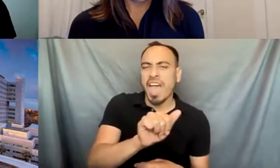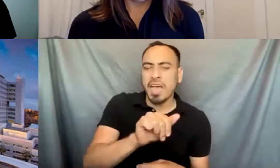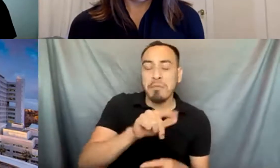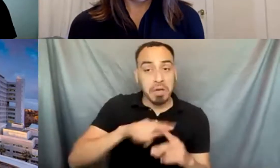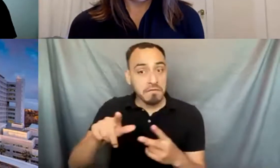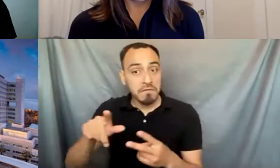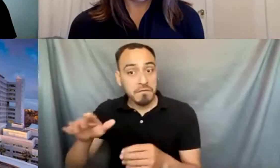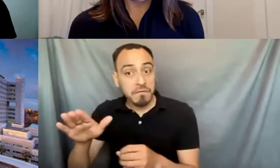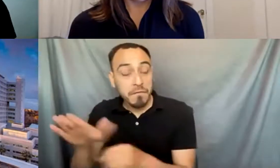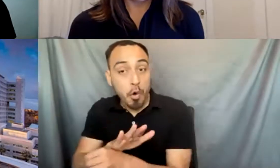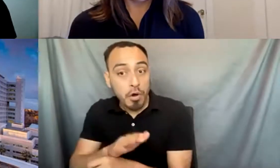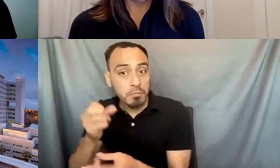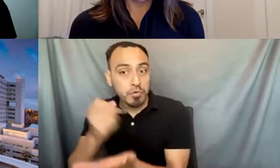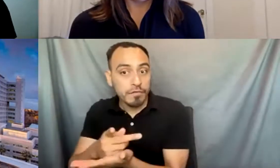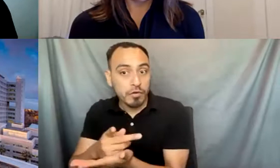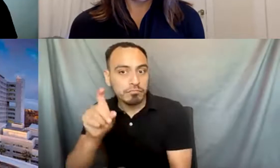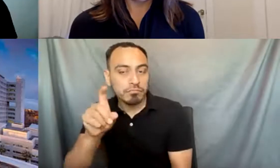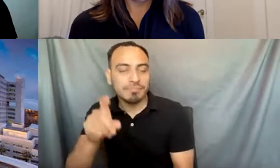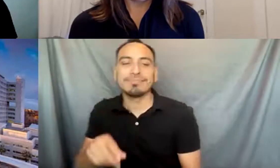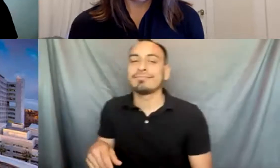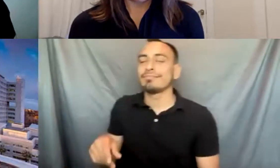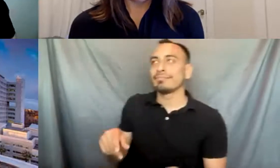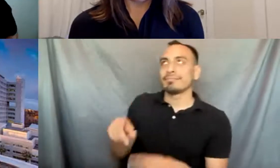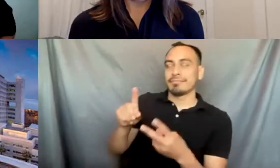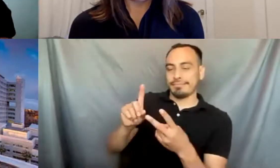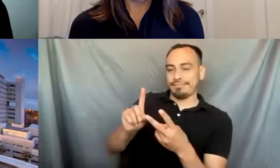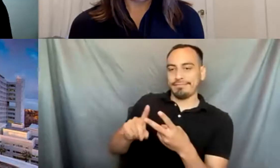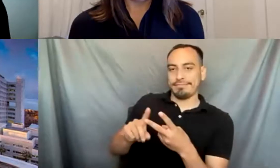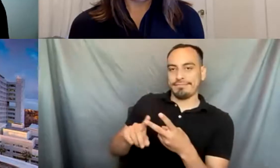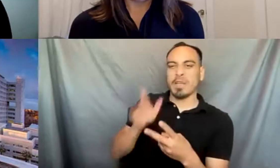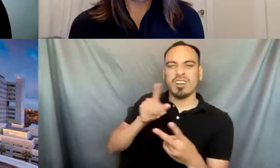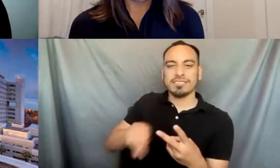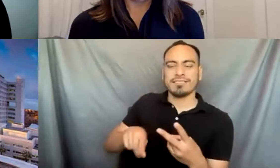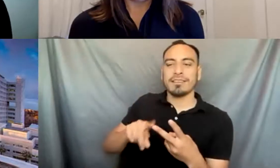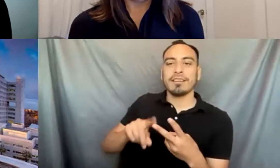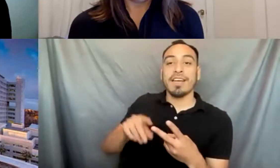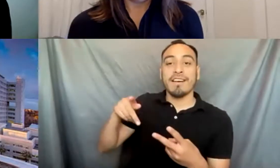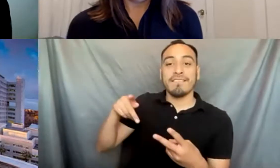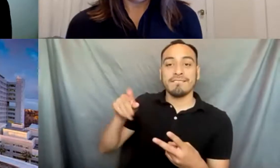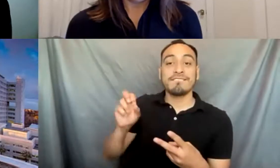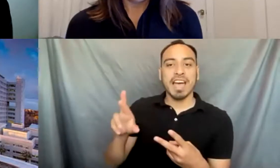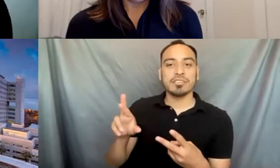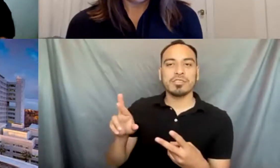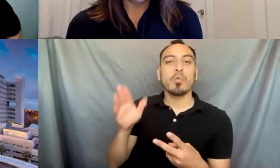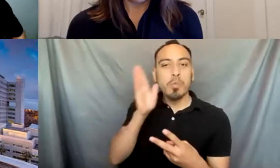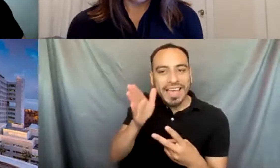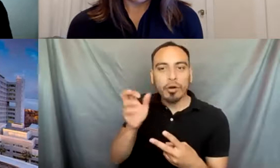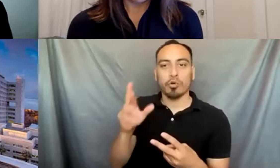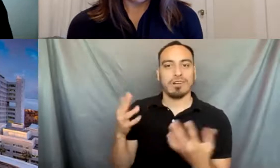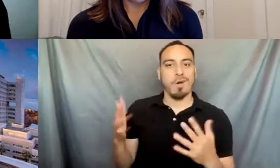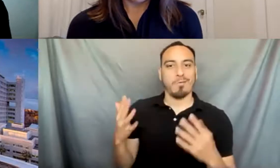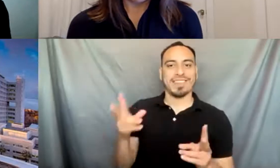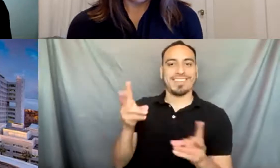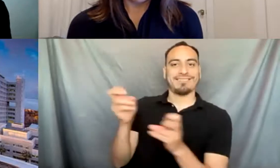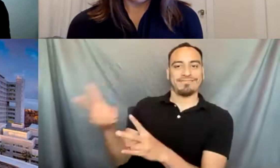so the second part, I think Pfizer's already going to be putting in for full approval, and probably will get that